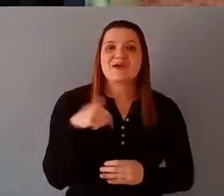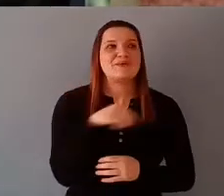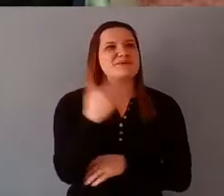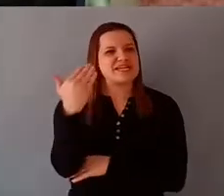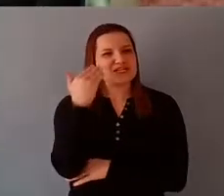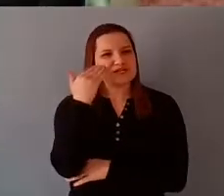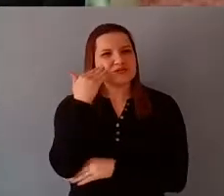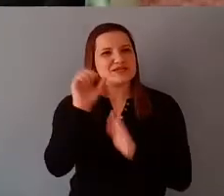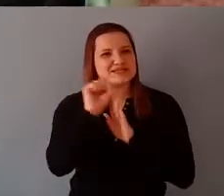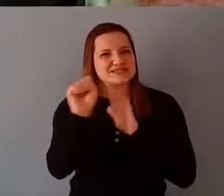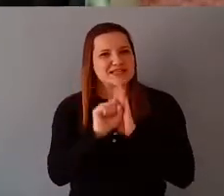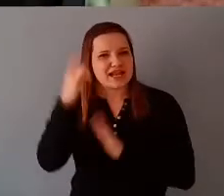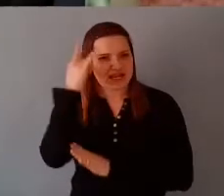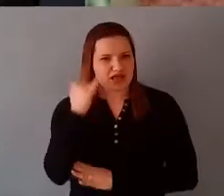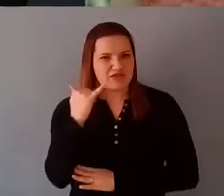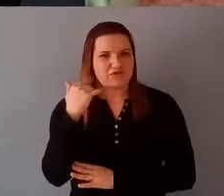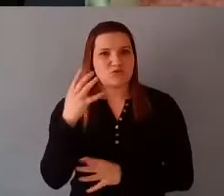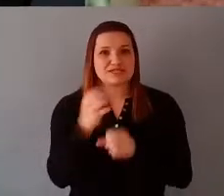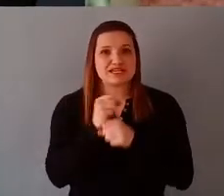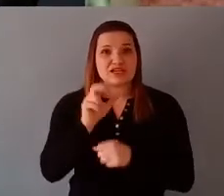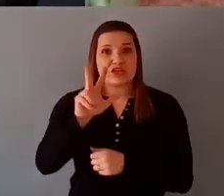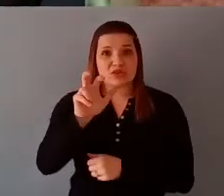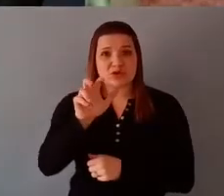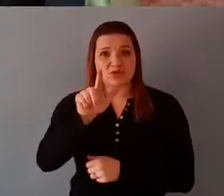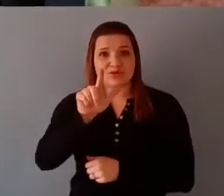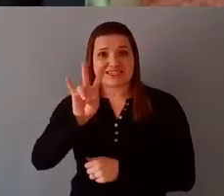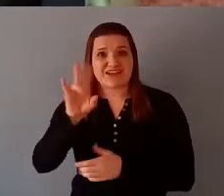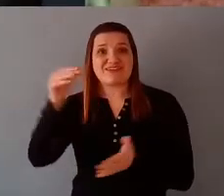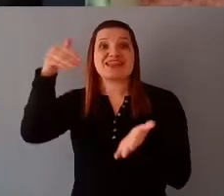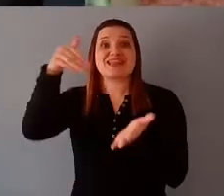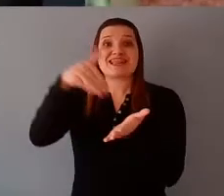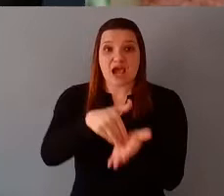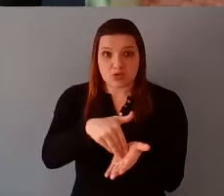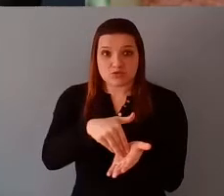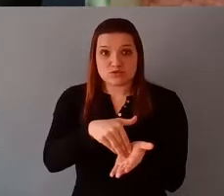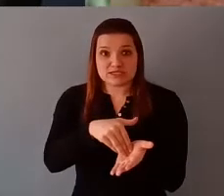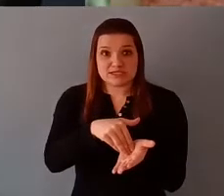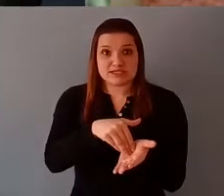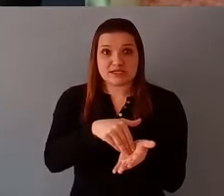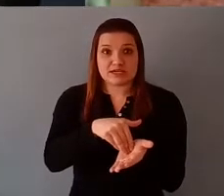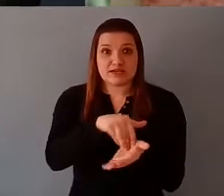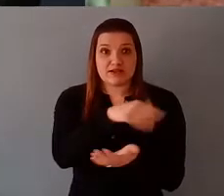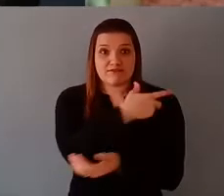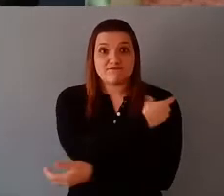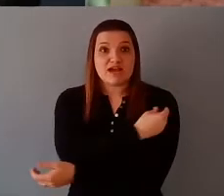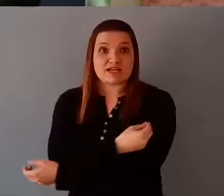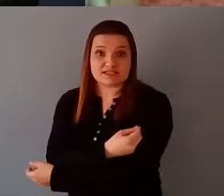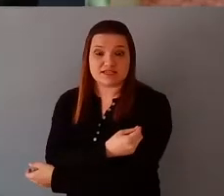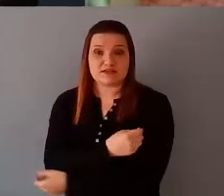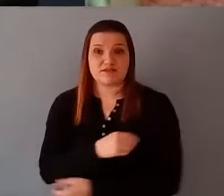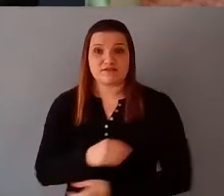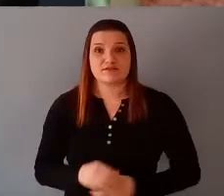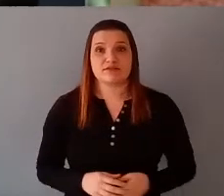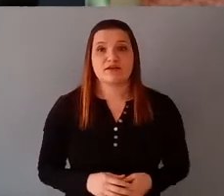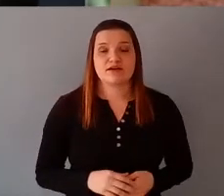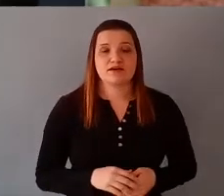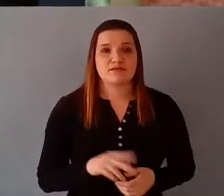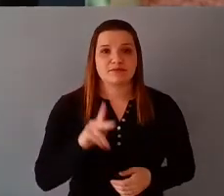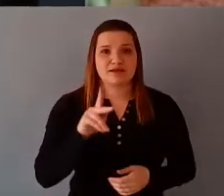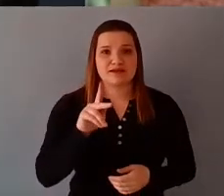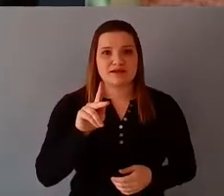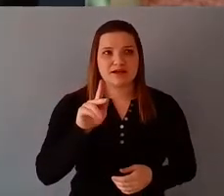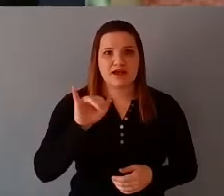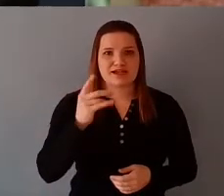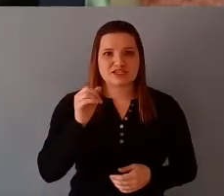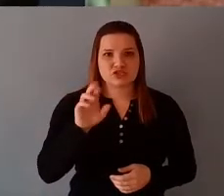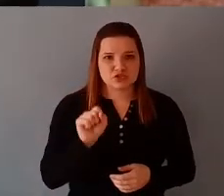the state of California was getting 327,000 doses of the Pfizer COVID